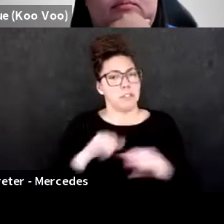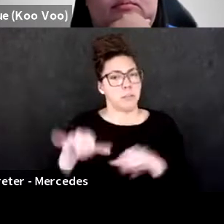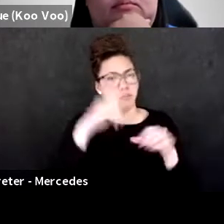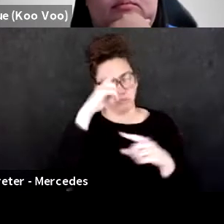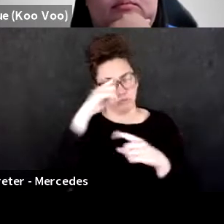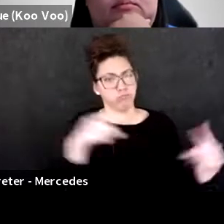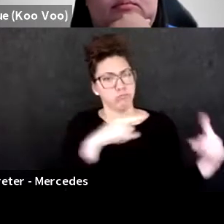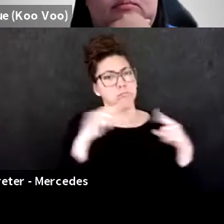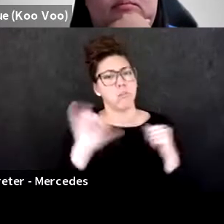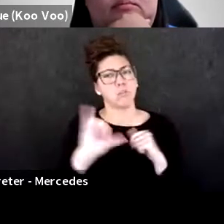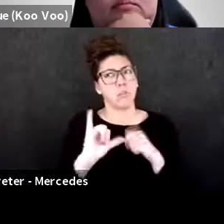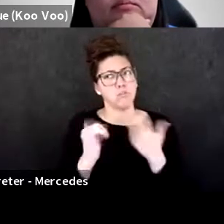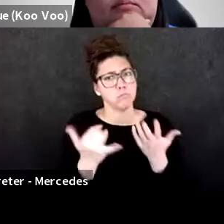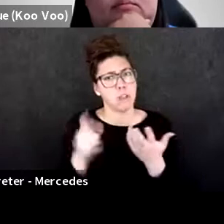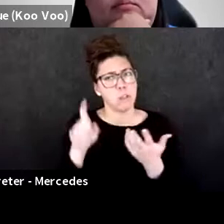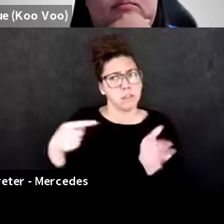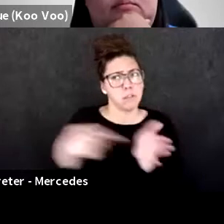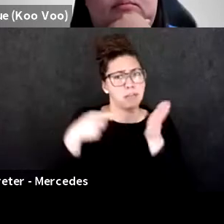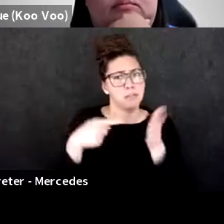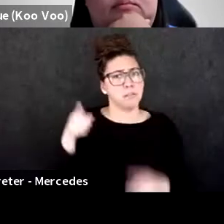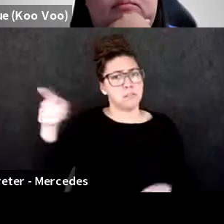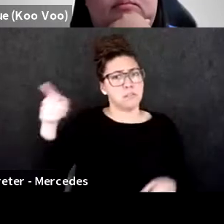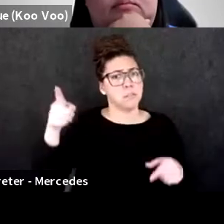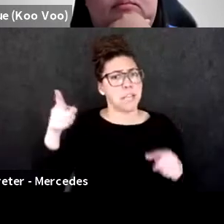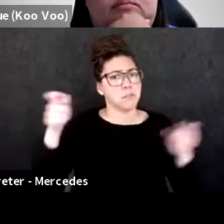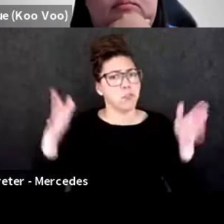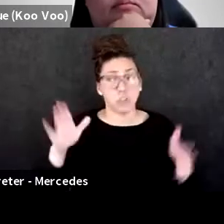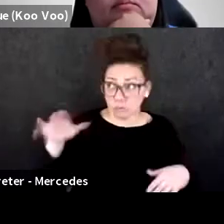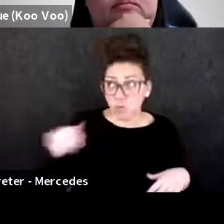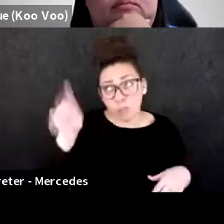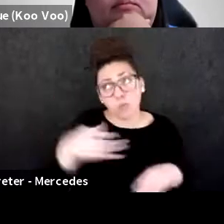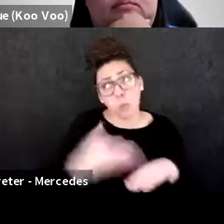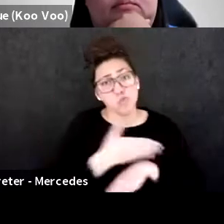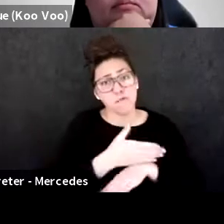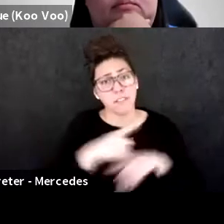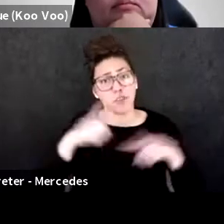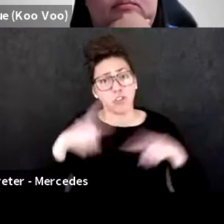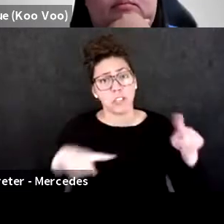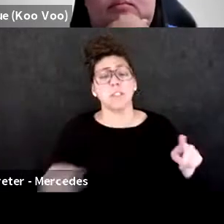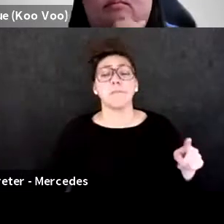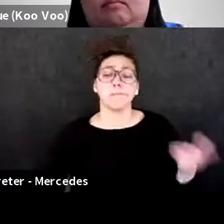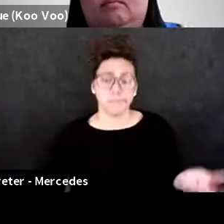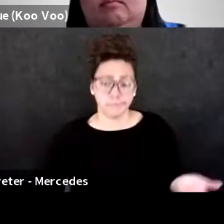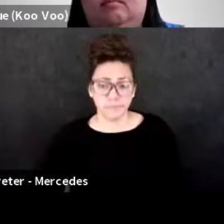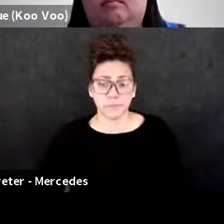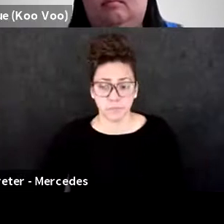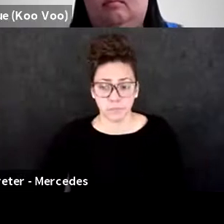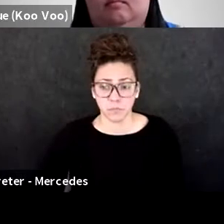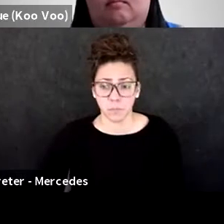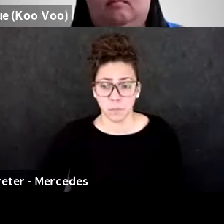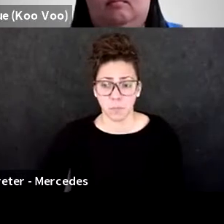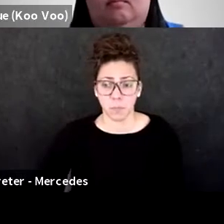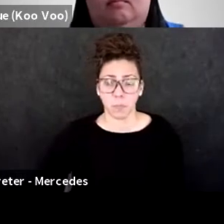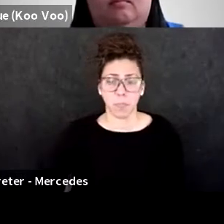improving the diversity within our ranks. So that's what the district is